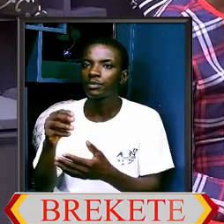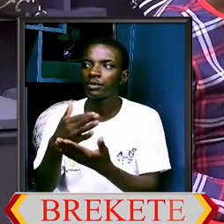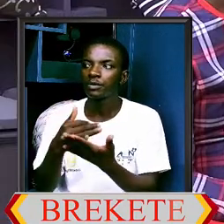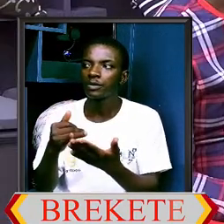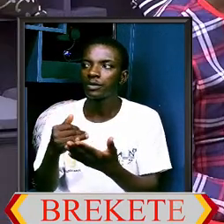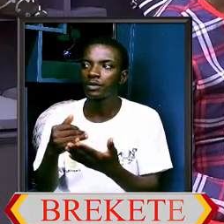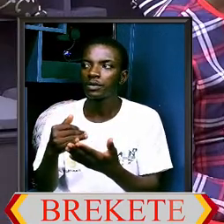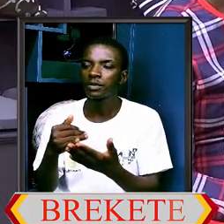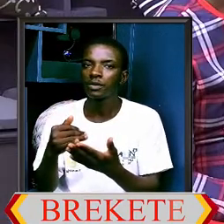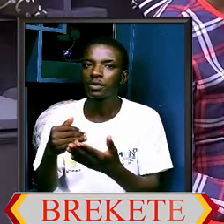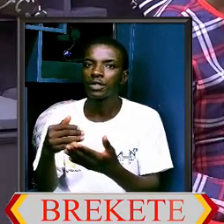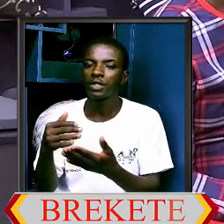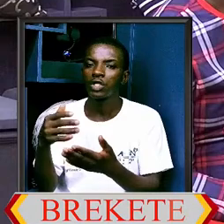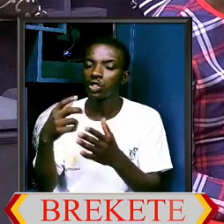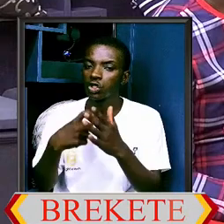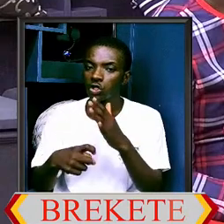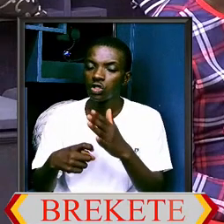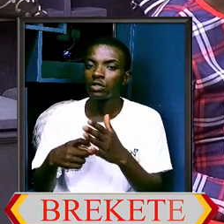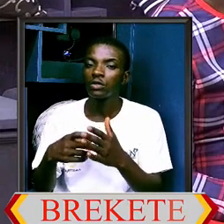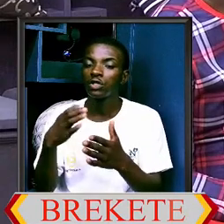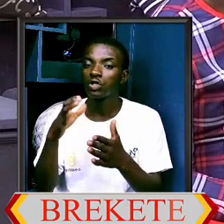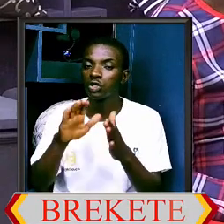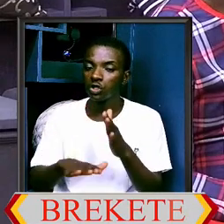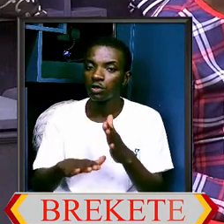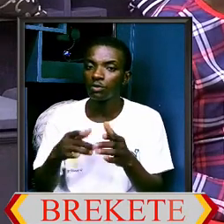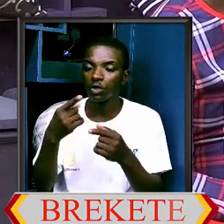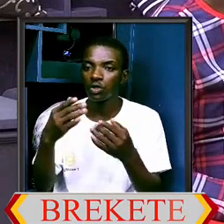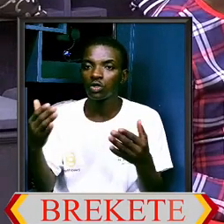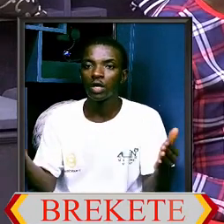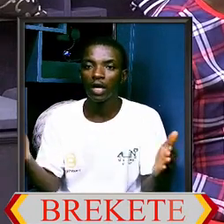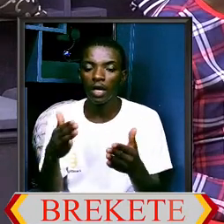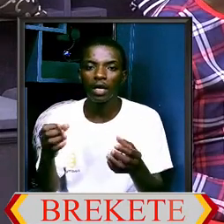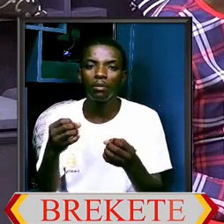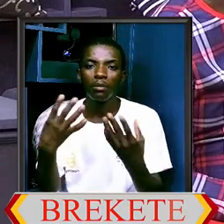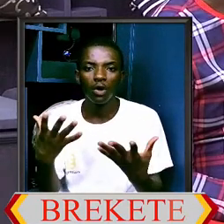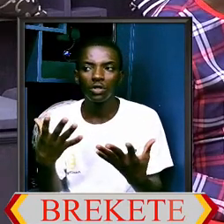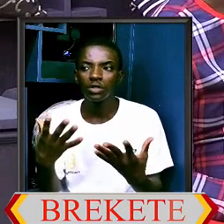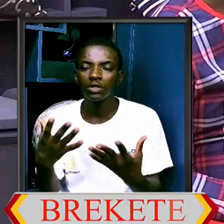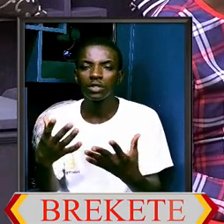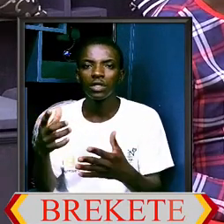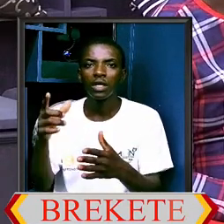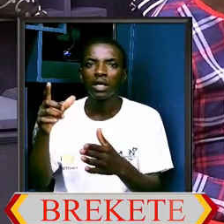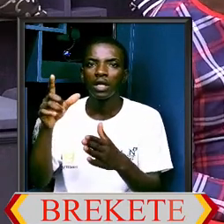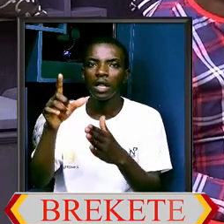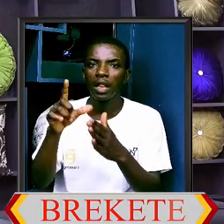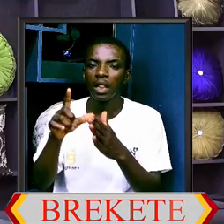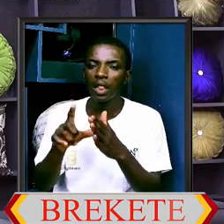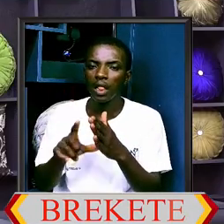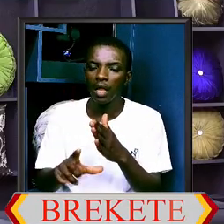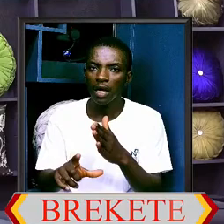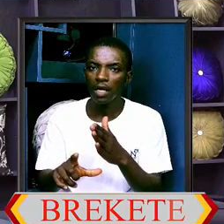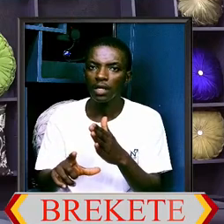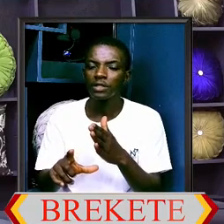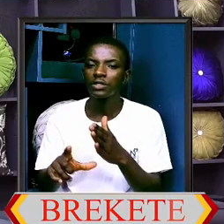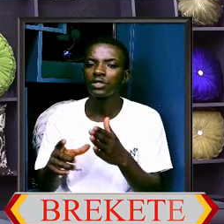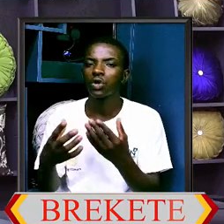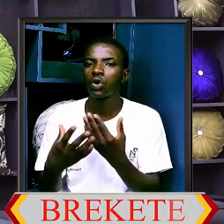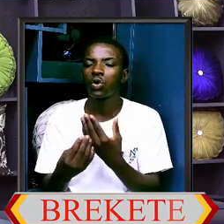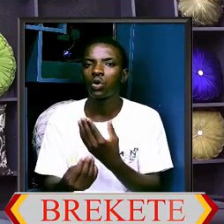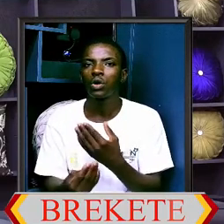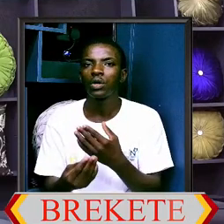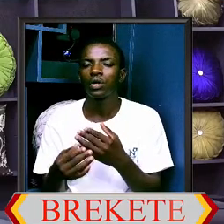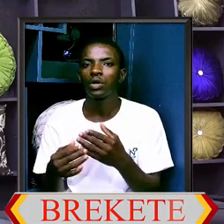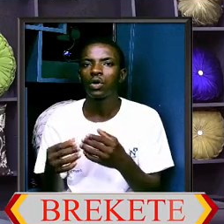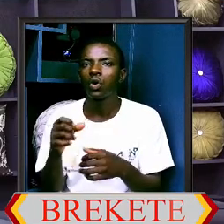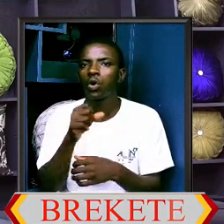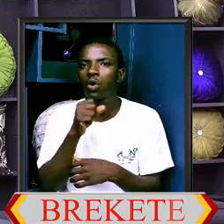but the palm oil is expensive because you gather so much and then you get less oil. You know, they produce,